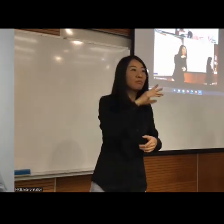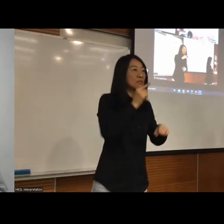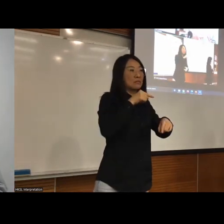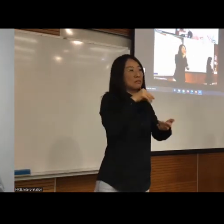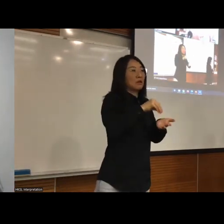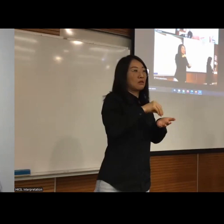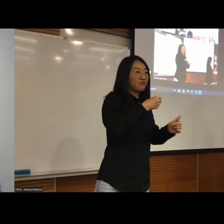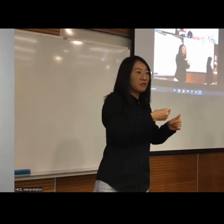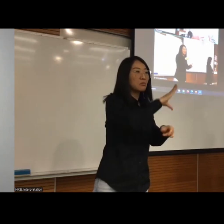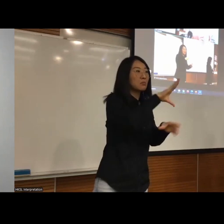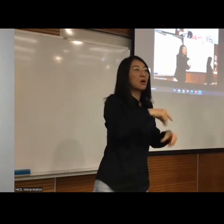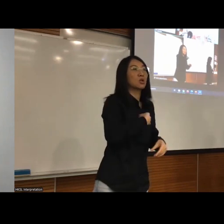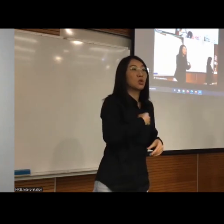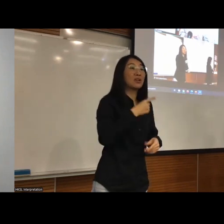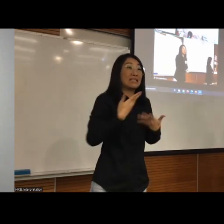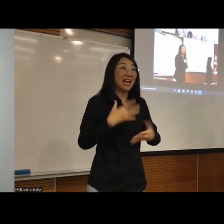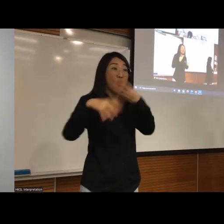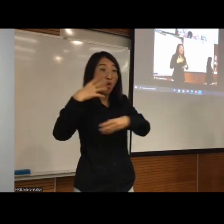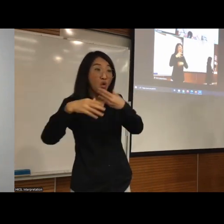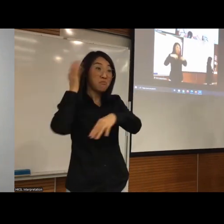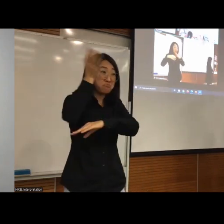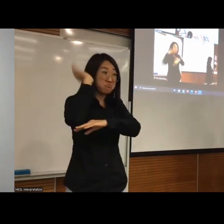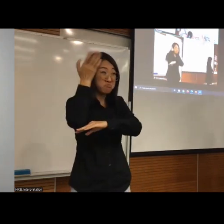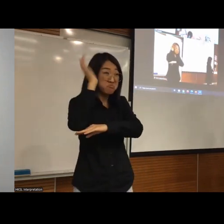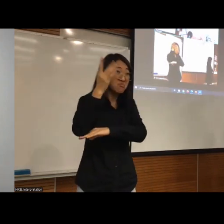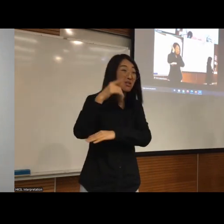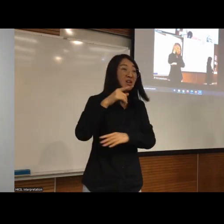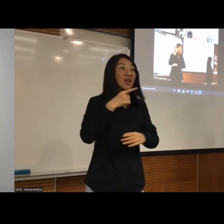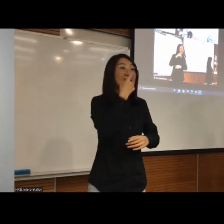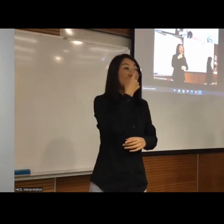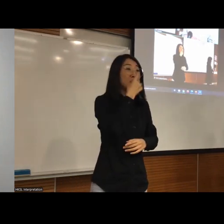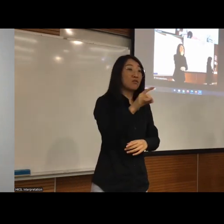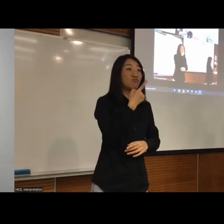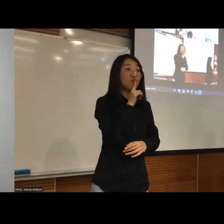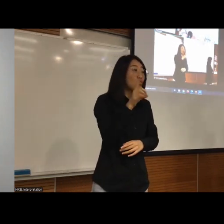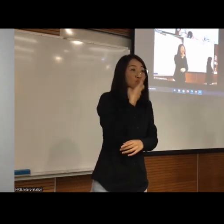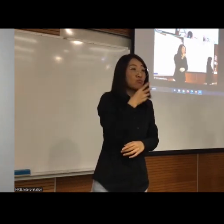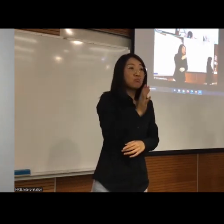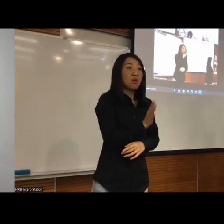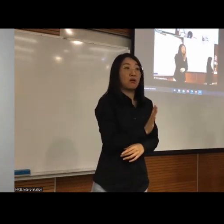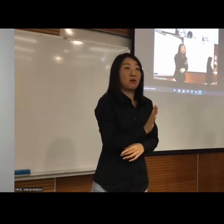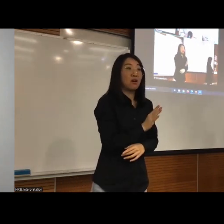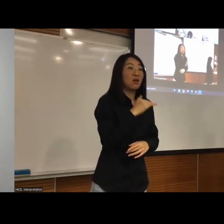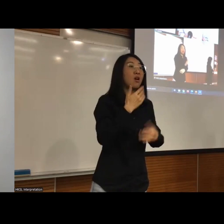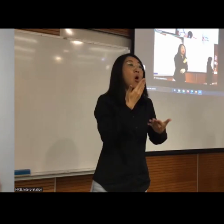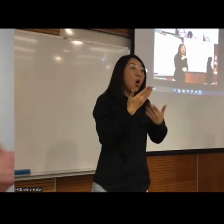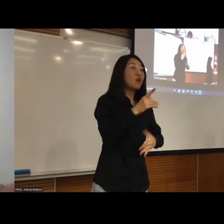nowadays in meetings, in conferences, most speakers are not native English speakers. And even if they are